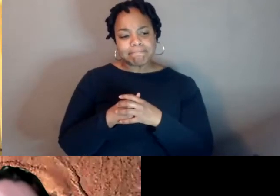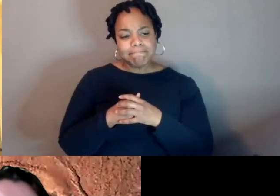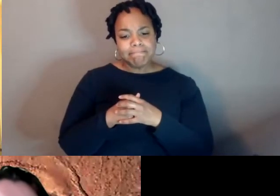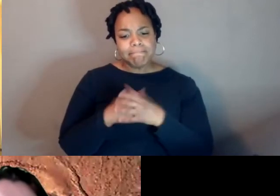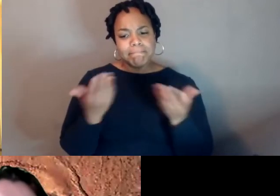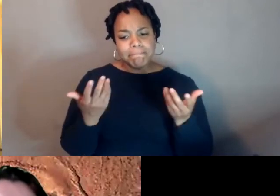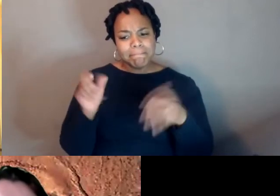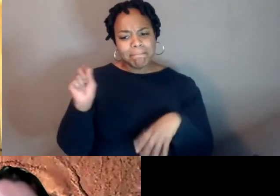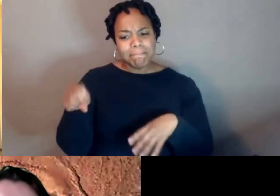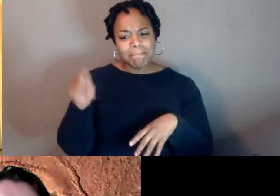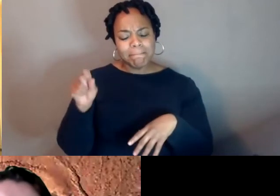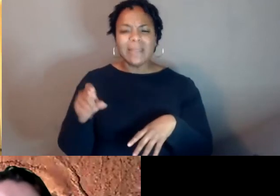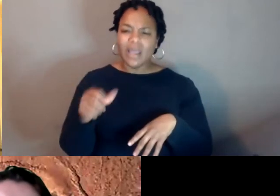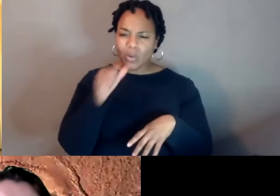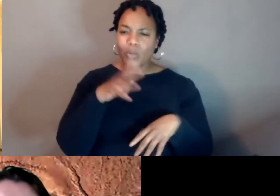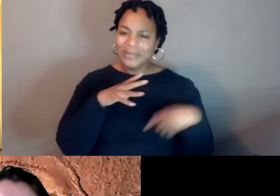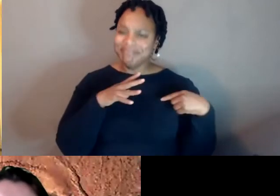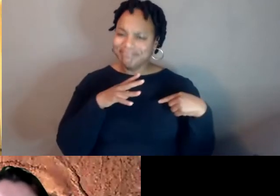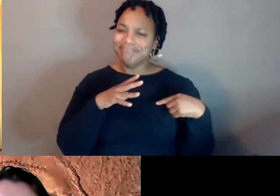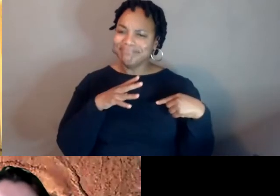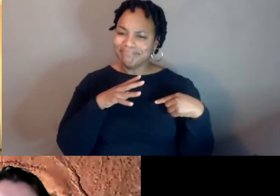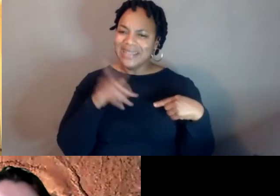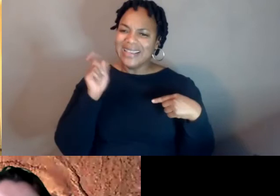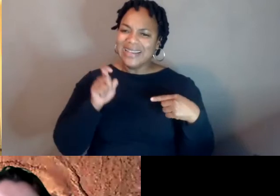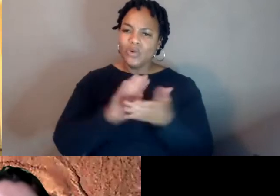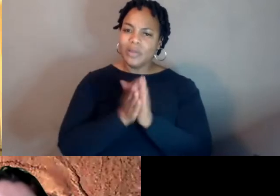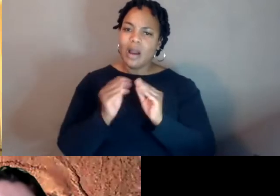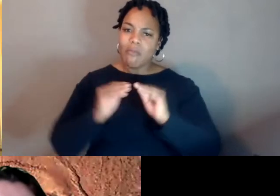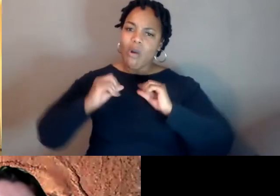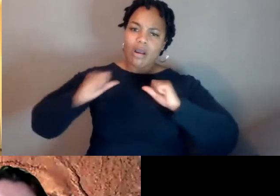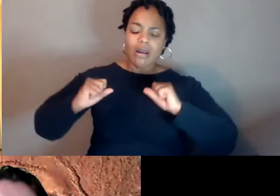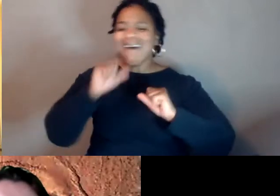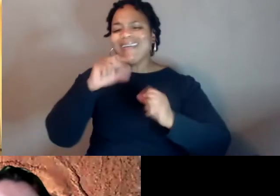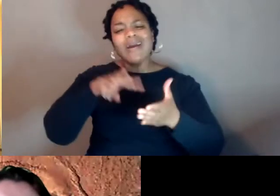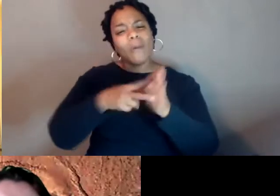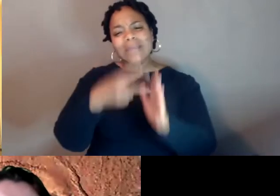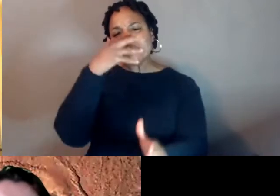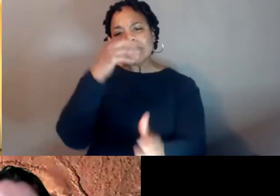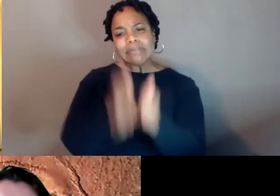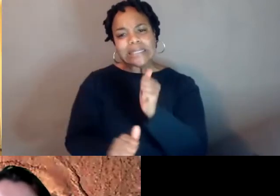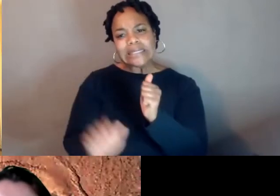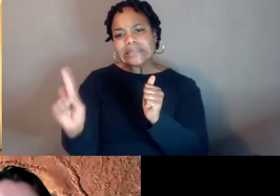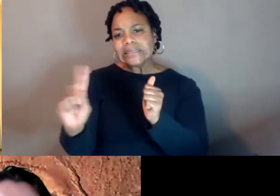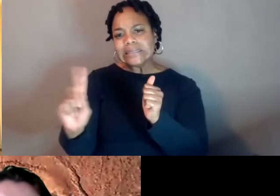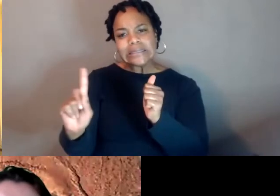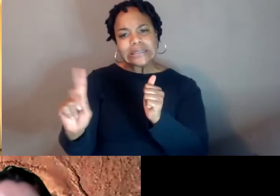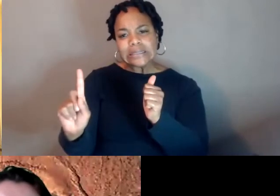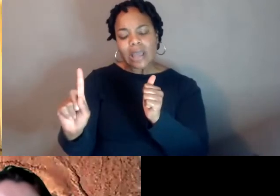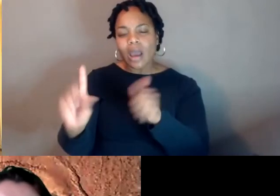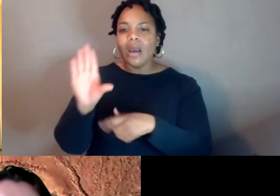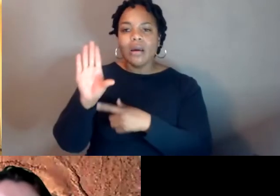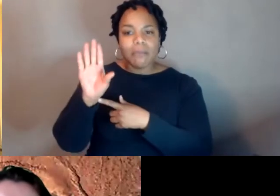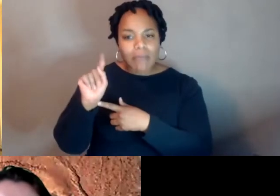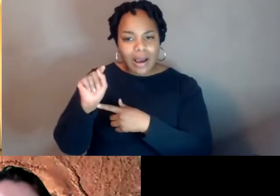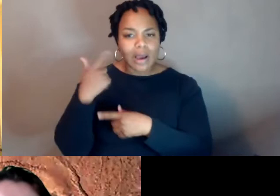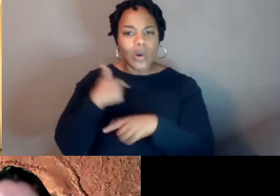we as women have to toughen up, not be cruel, but we can't go there and start